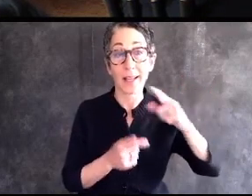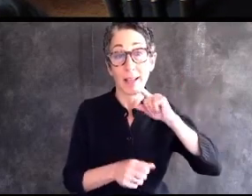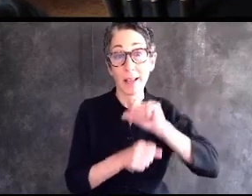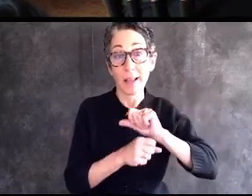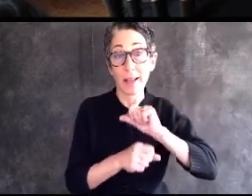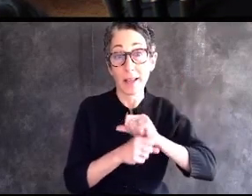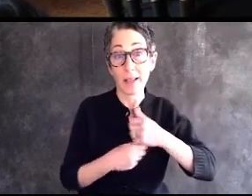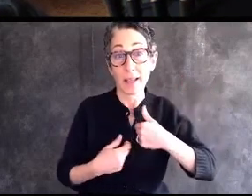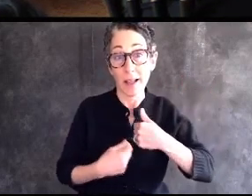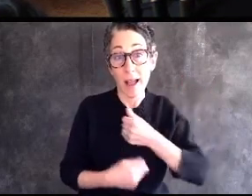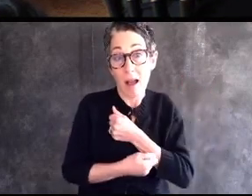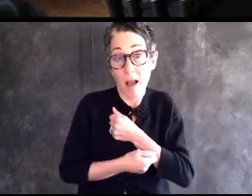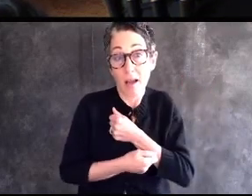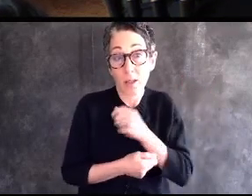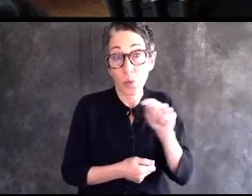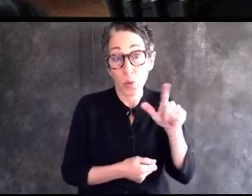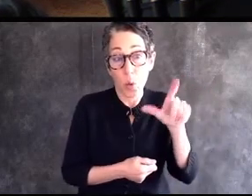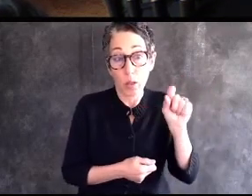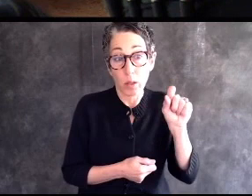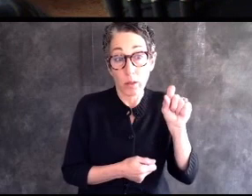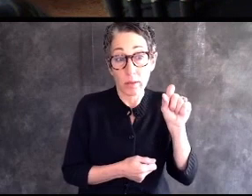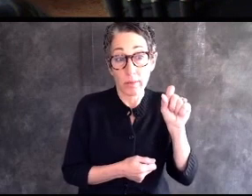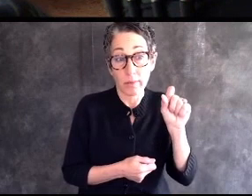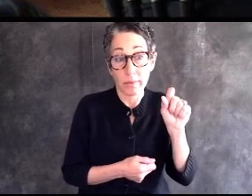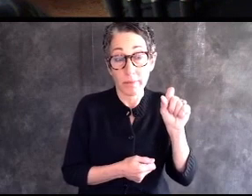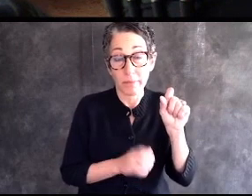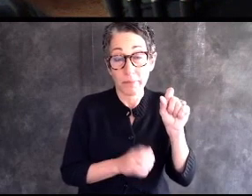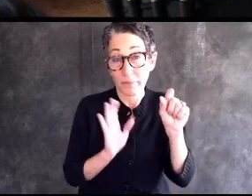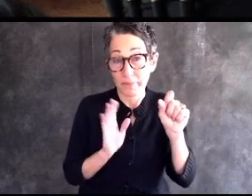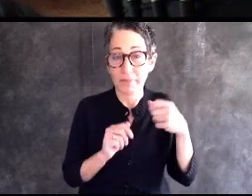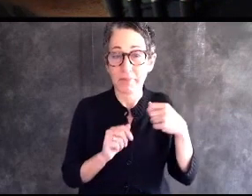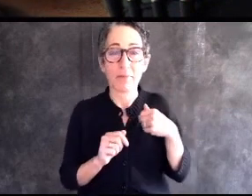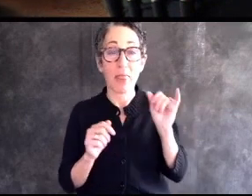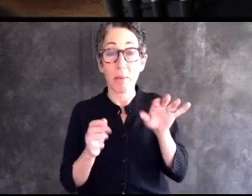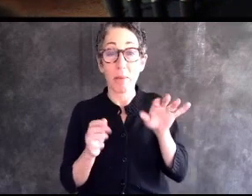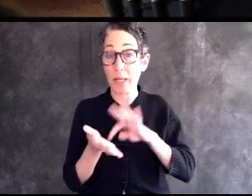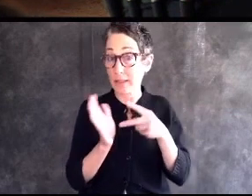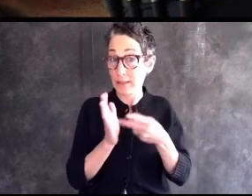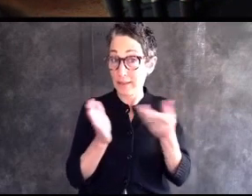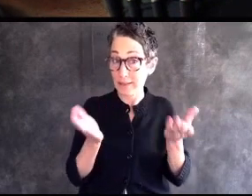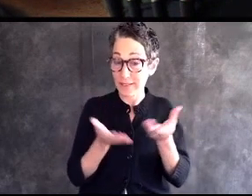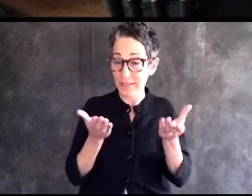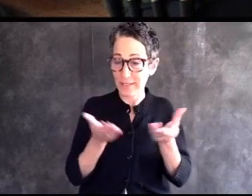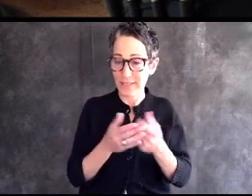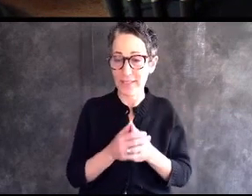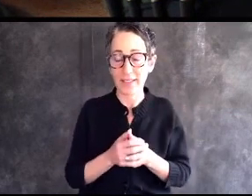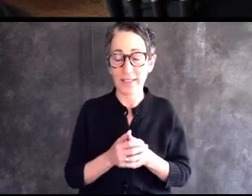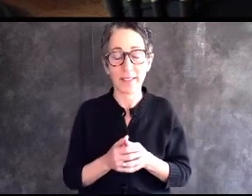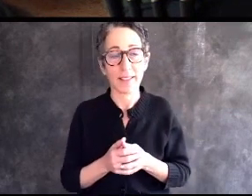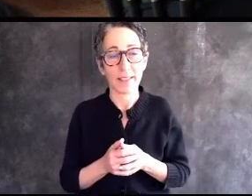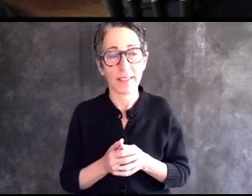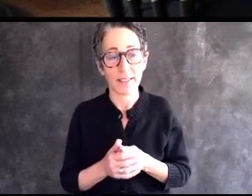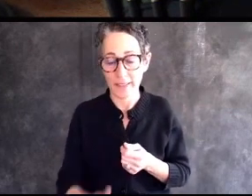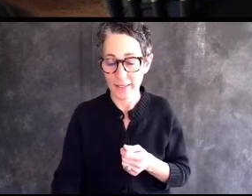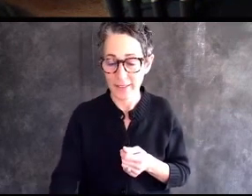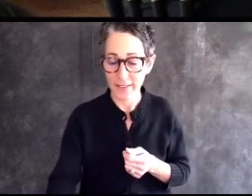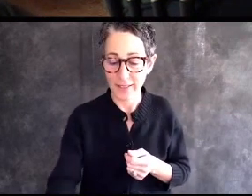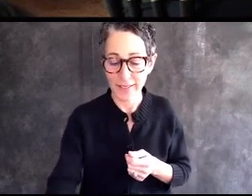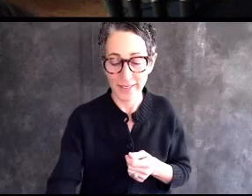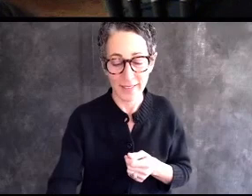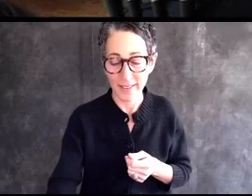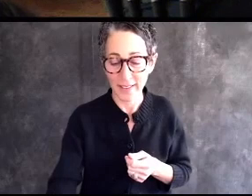Okay. Troll hugging is defined as, so people sometimes make personal attacks to me